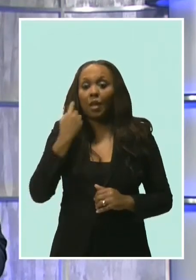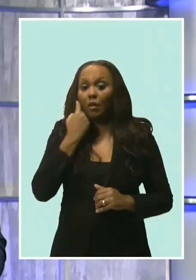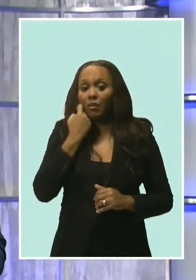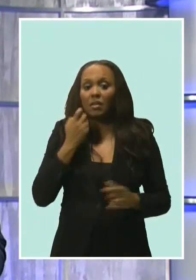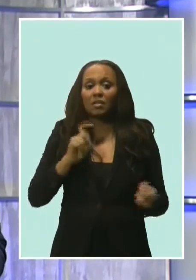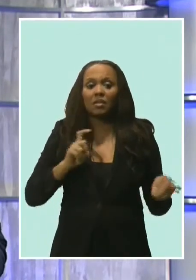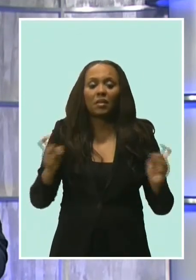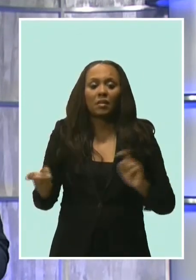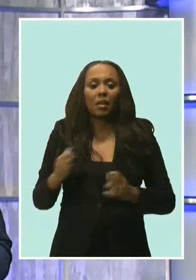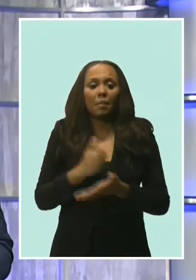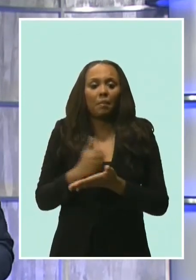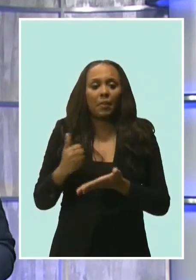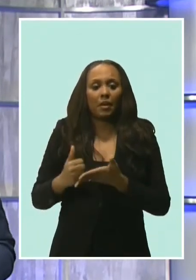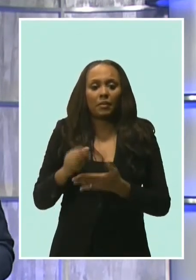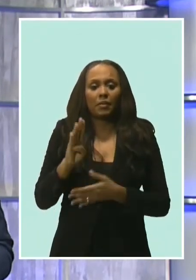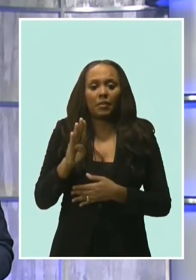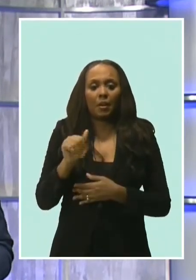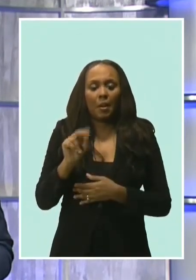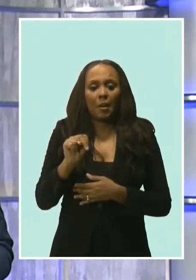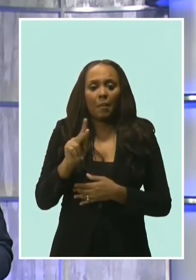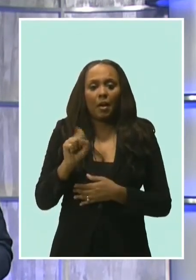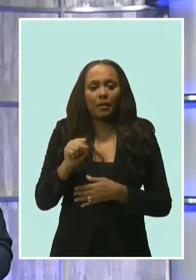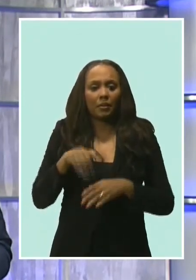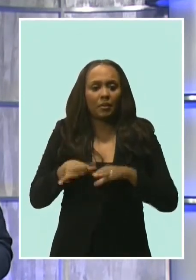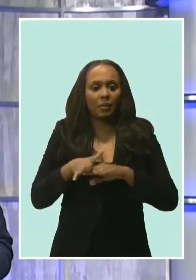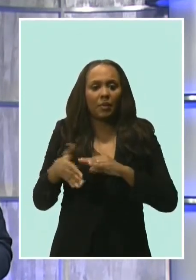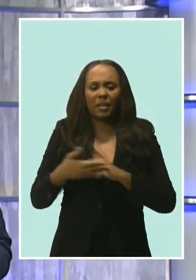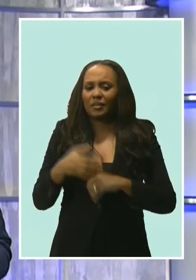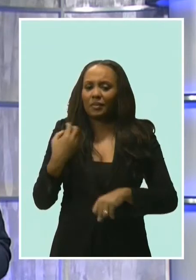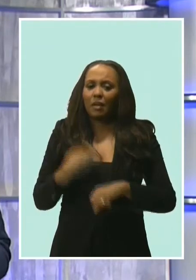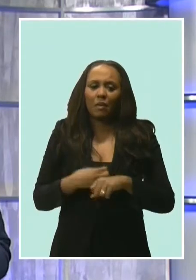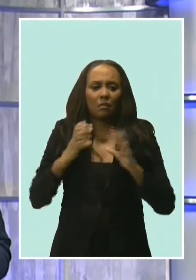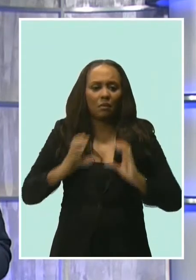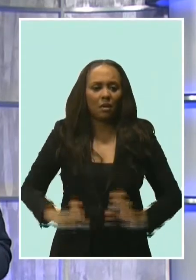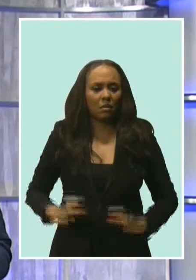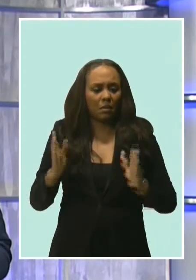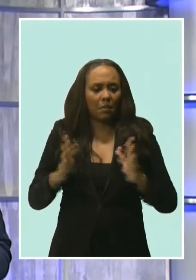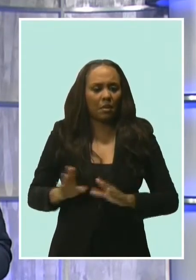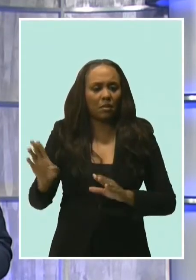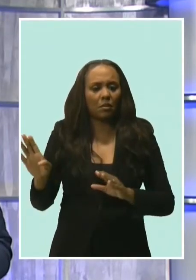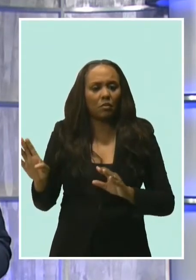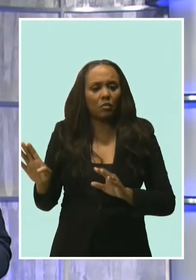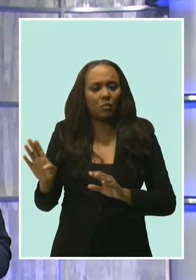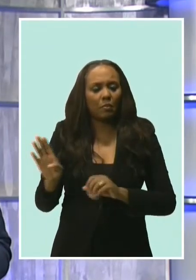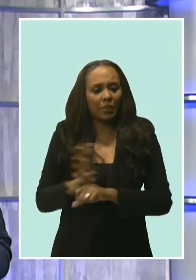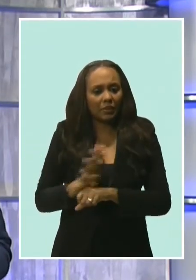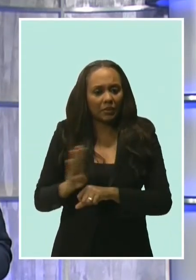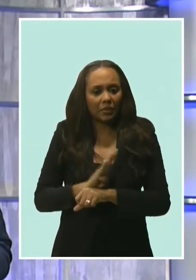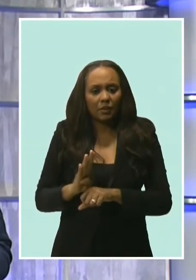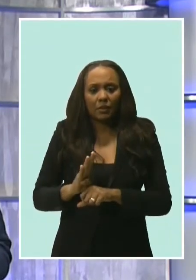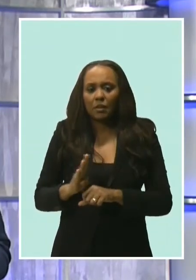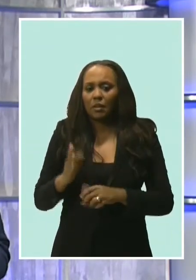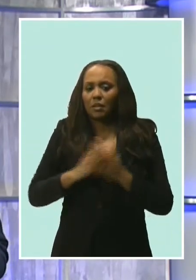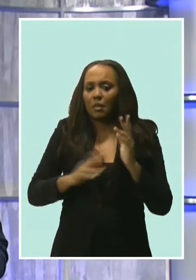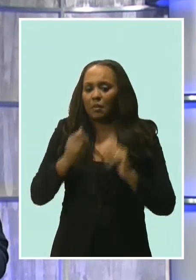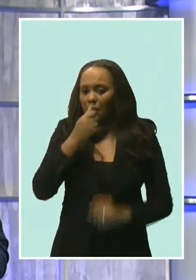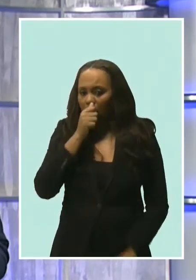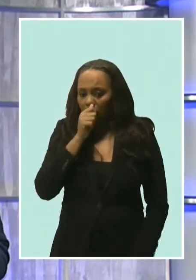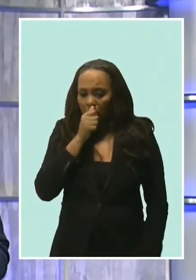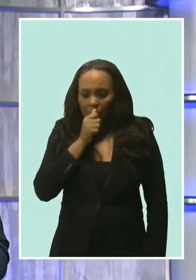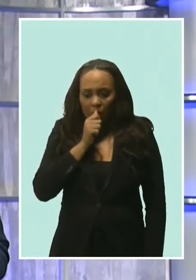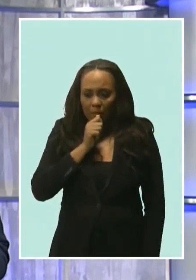in the Pearson LCCI Basic with Merit, CXC EDPM Grade 3, CVQ in Data Operations,